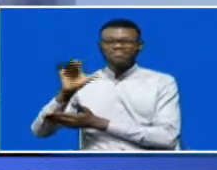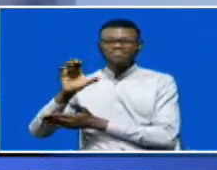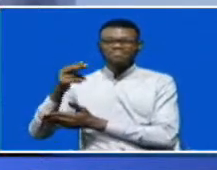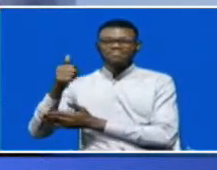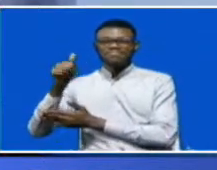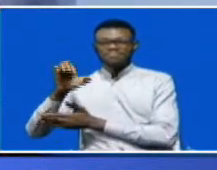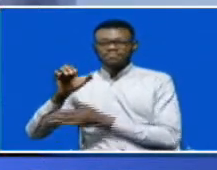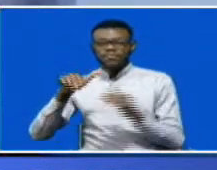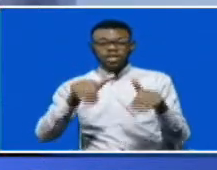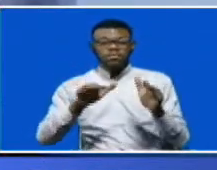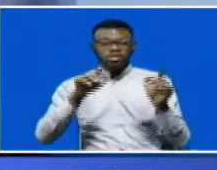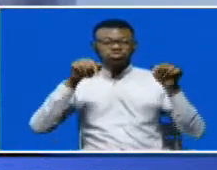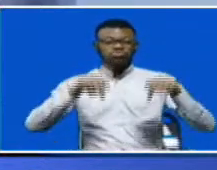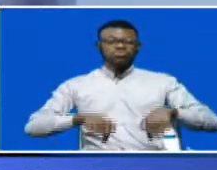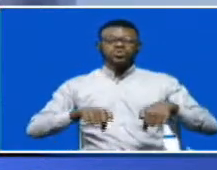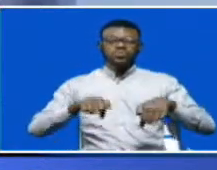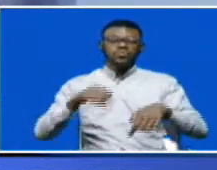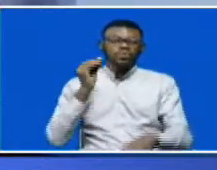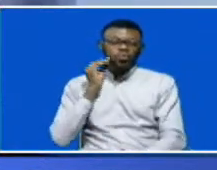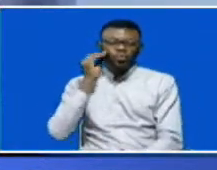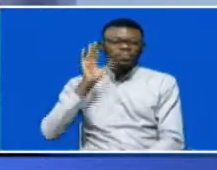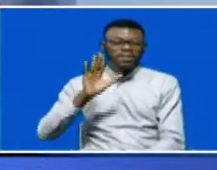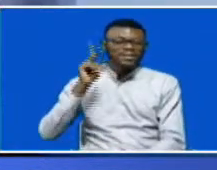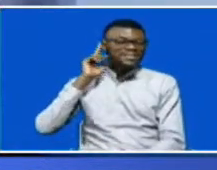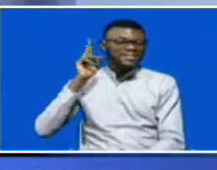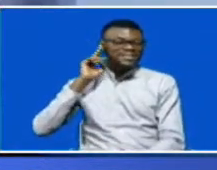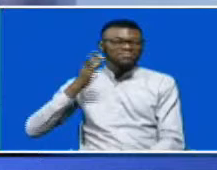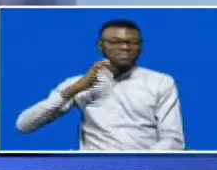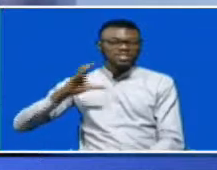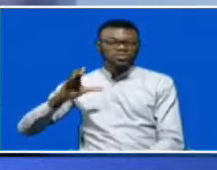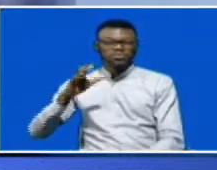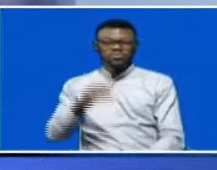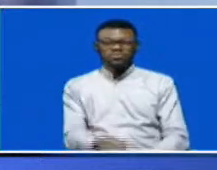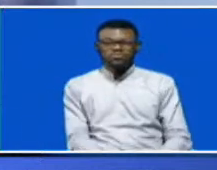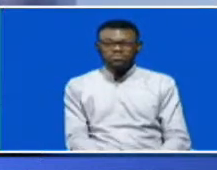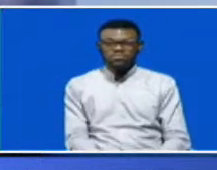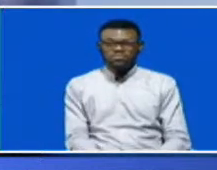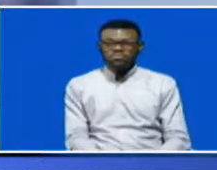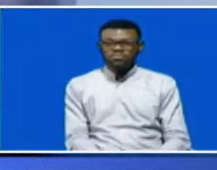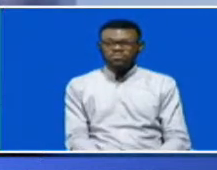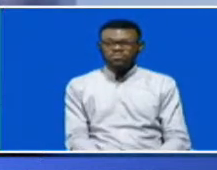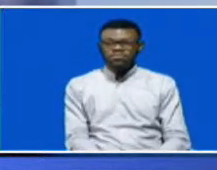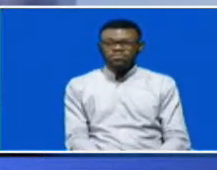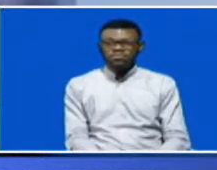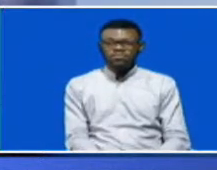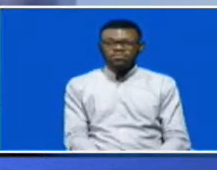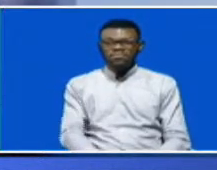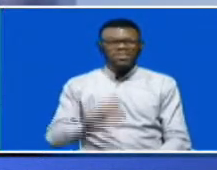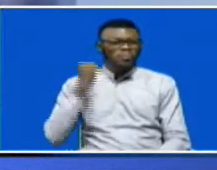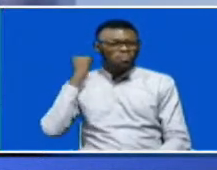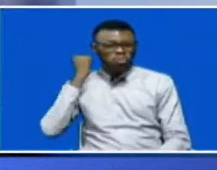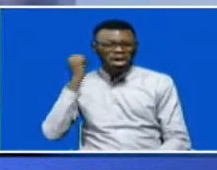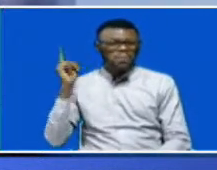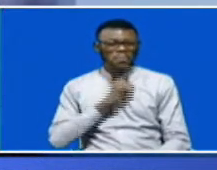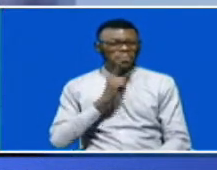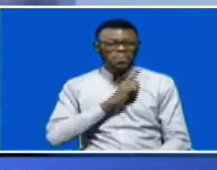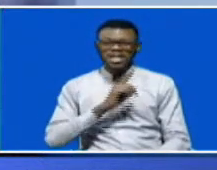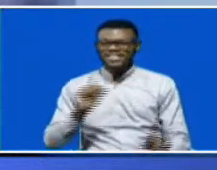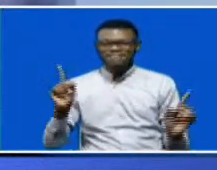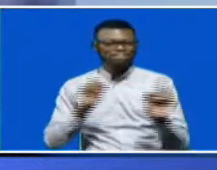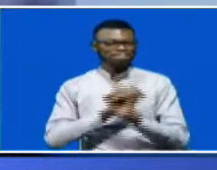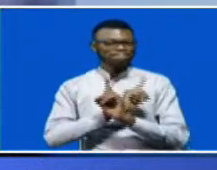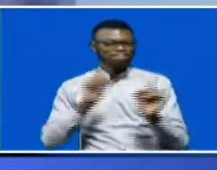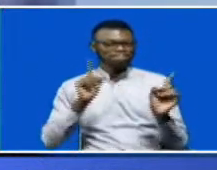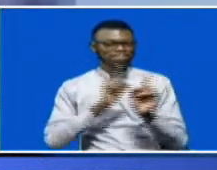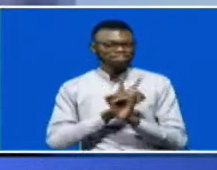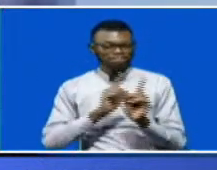his home in Nyosia village, that's in Kisii County, in an event devoid of the usual hard-hitting politics. As Murimi Mwangi reports